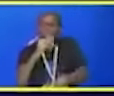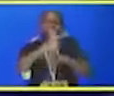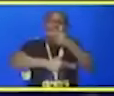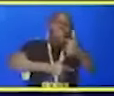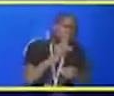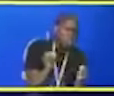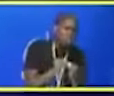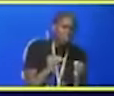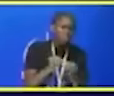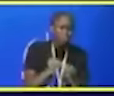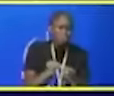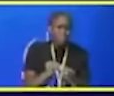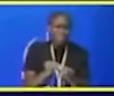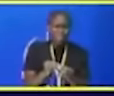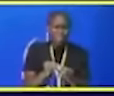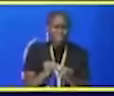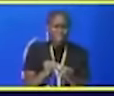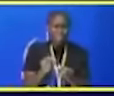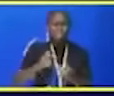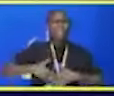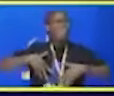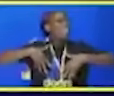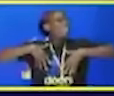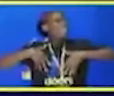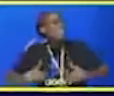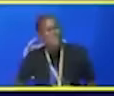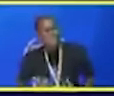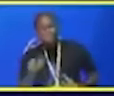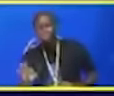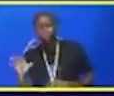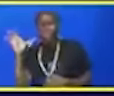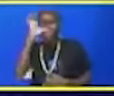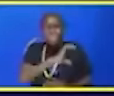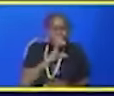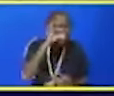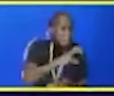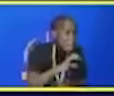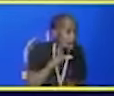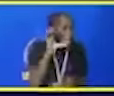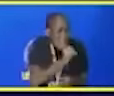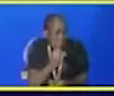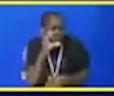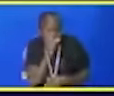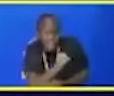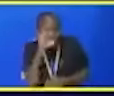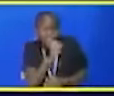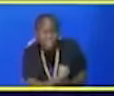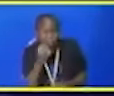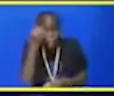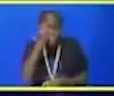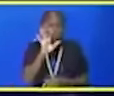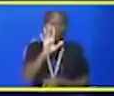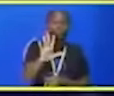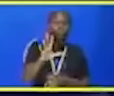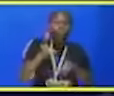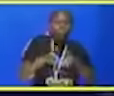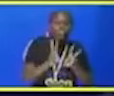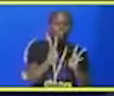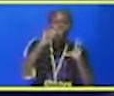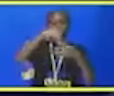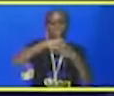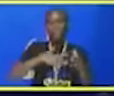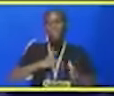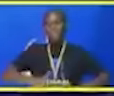of guessing my way around my Christian experience. Favor that I desire has a mystery that controls